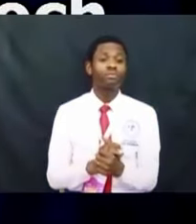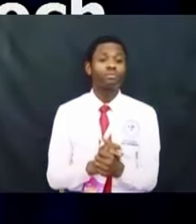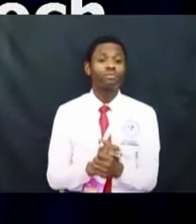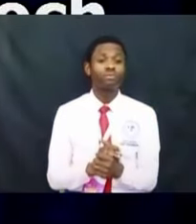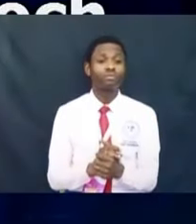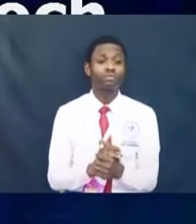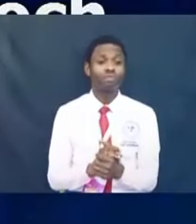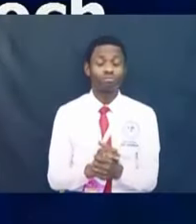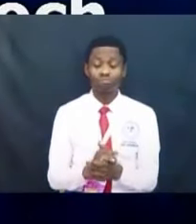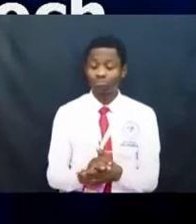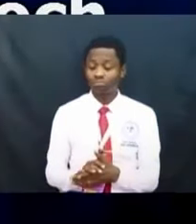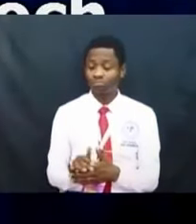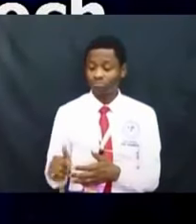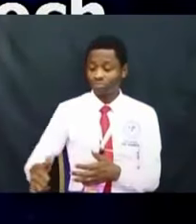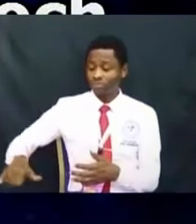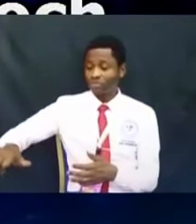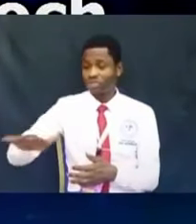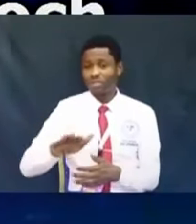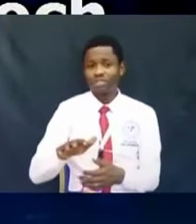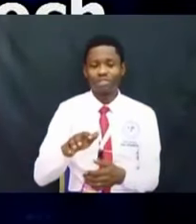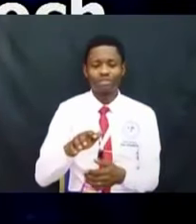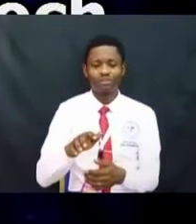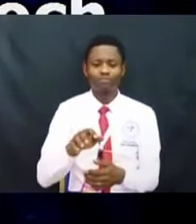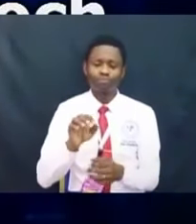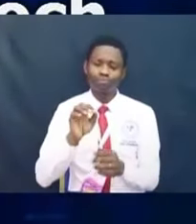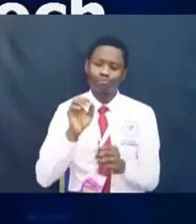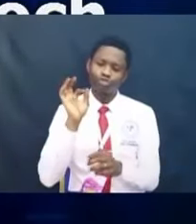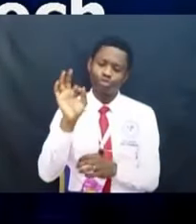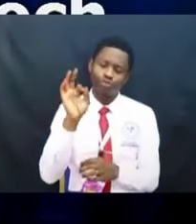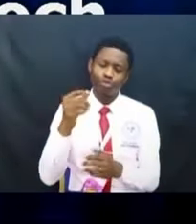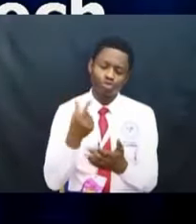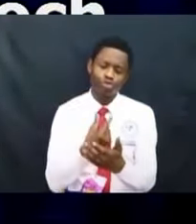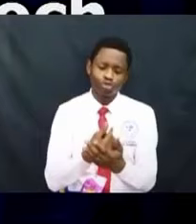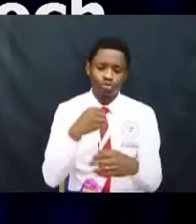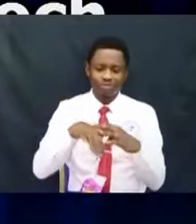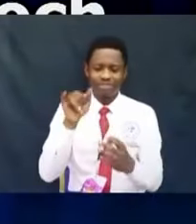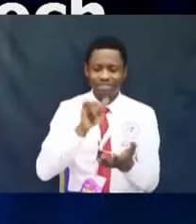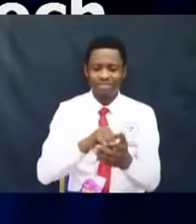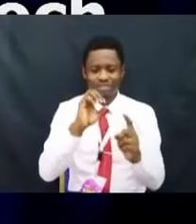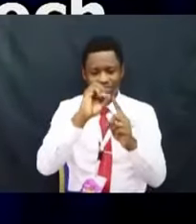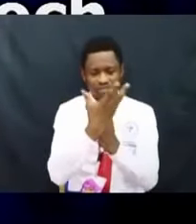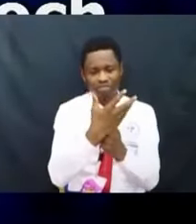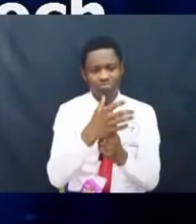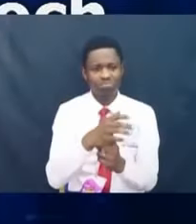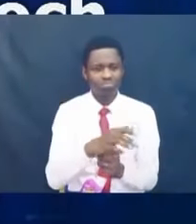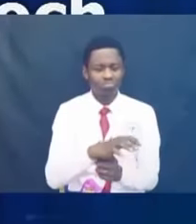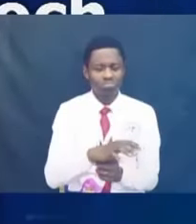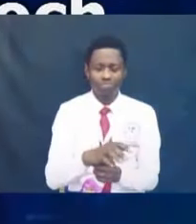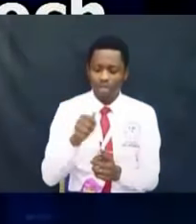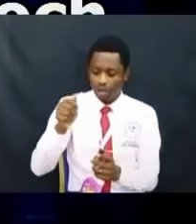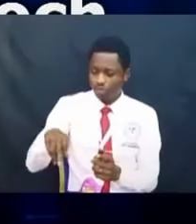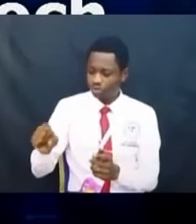They preached the gospel in that city and won a large number of disciples. They, The apostles preached